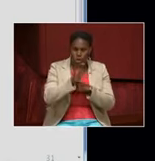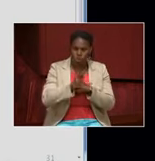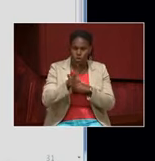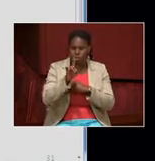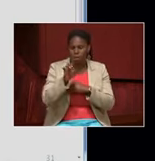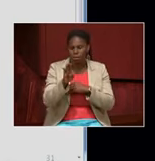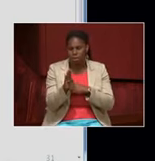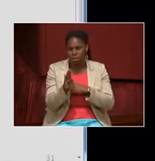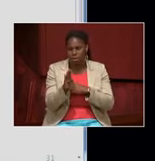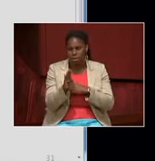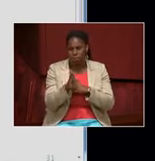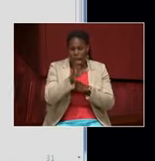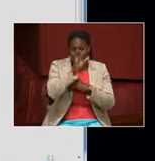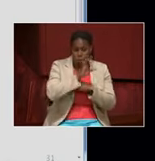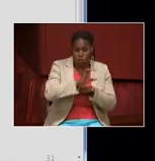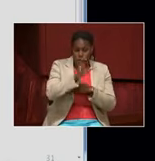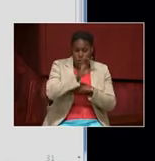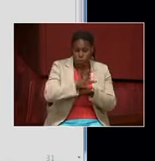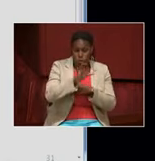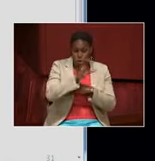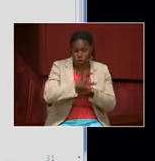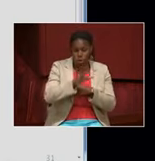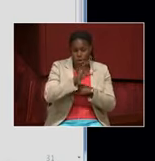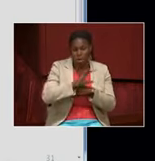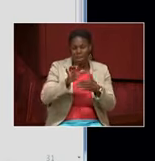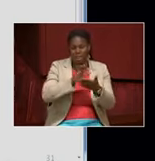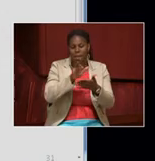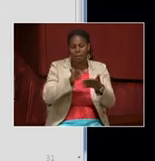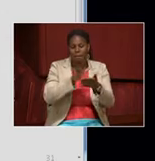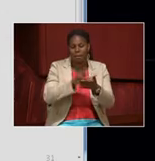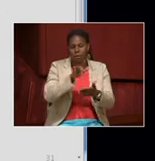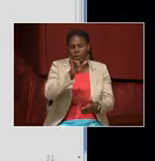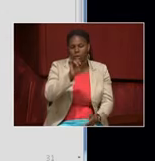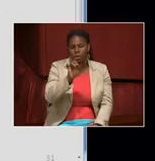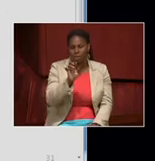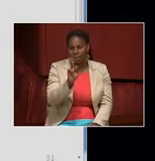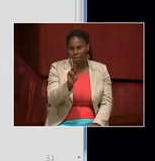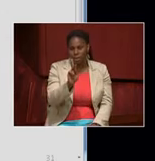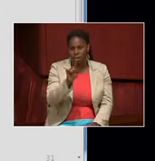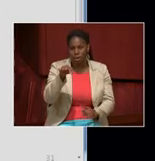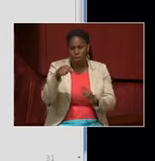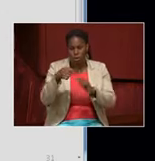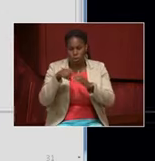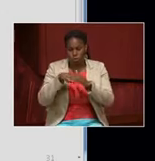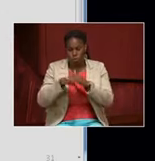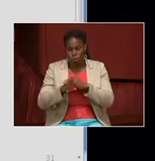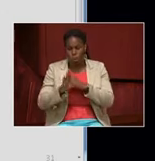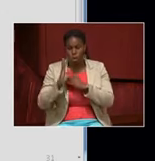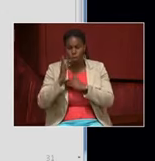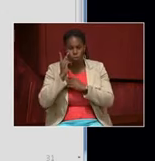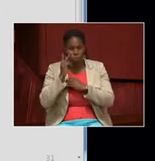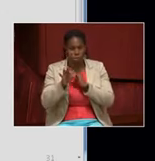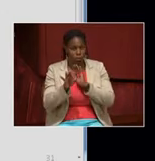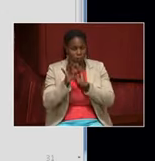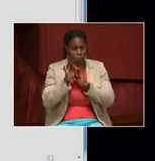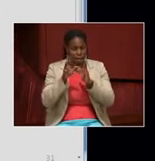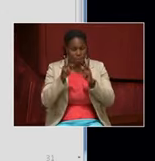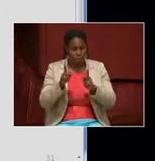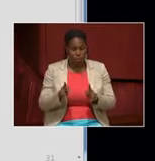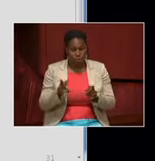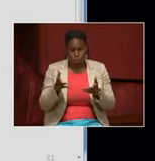to search these, what I do is search the middle link here. And when you get in there, you're going to, if you find the person